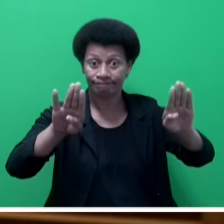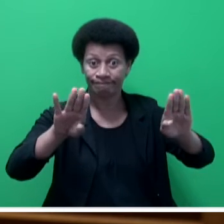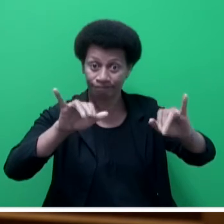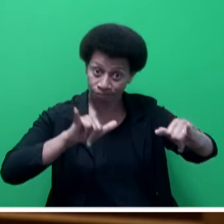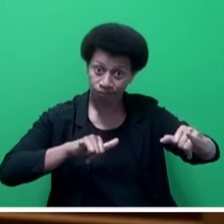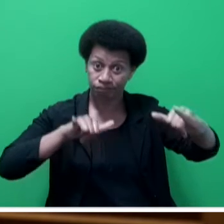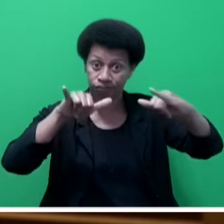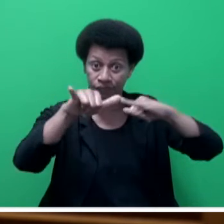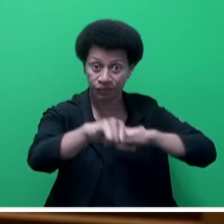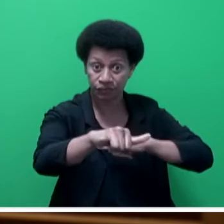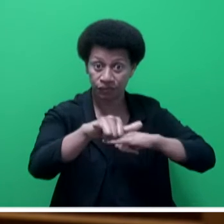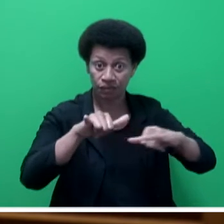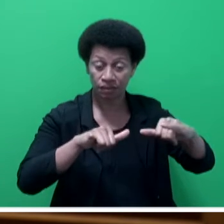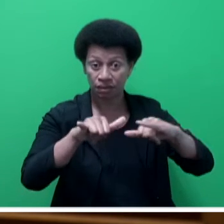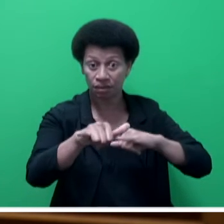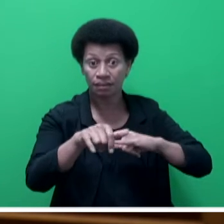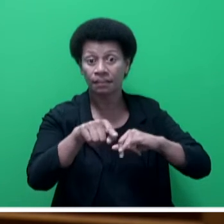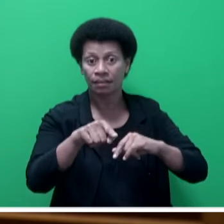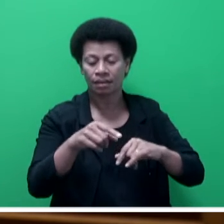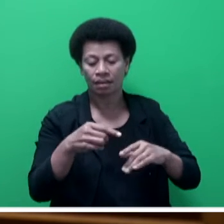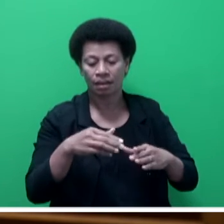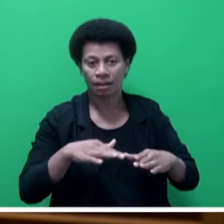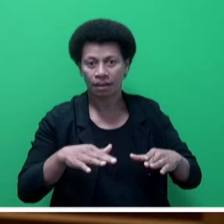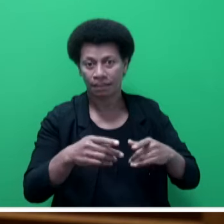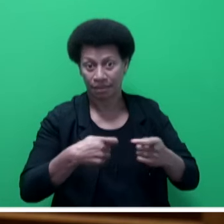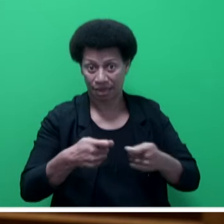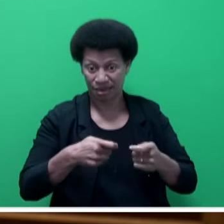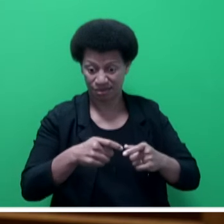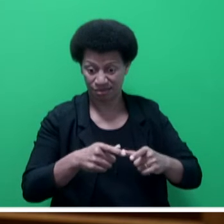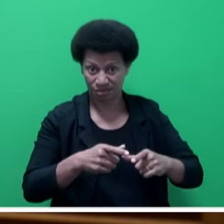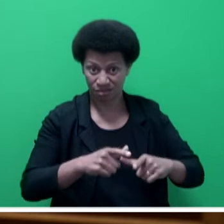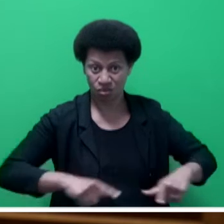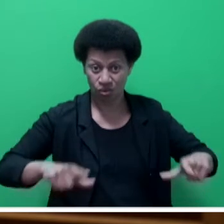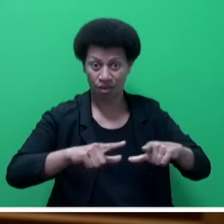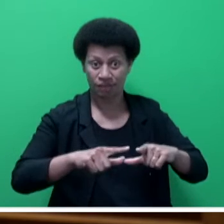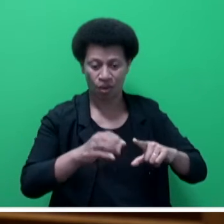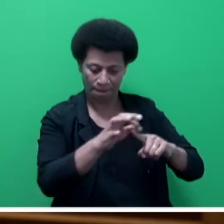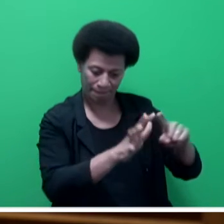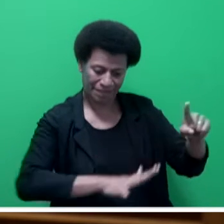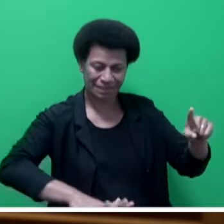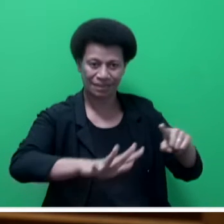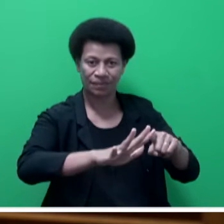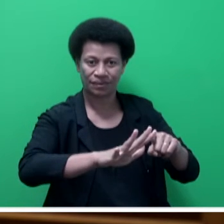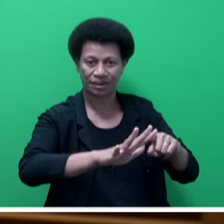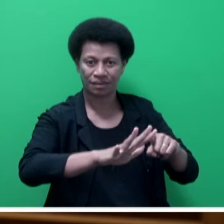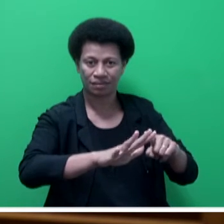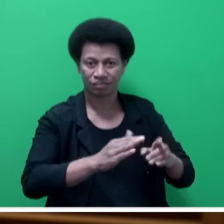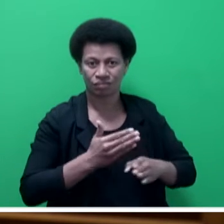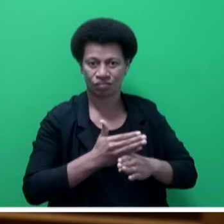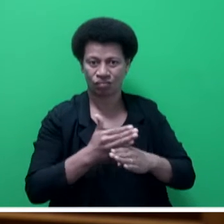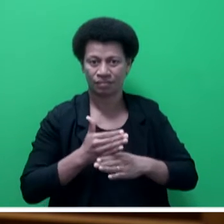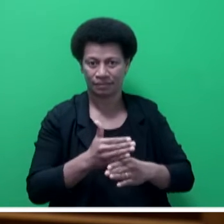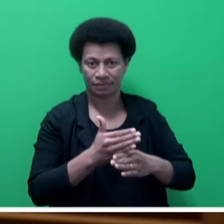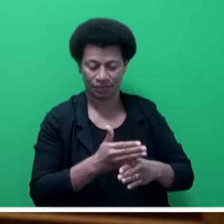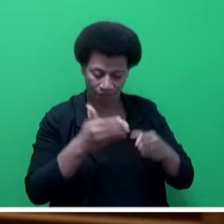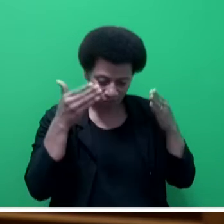growing success of Love Our Locals, we are now embarking on the Pacific as a key source market, and the preliminary focus